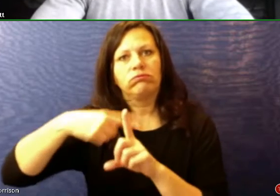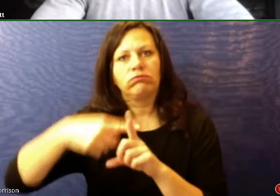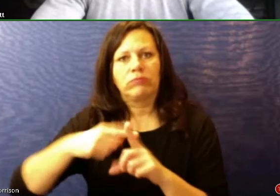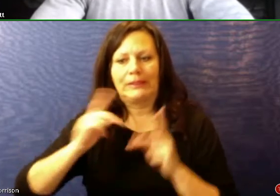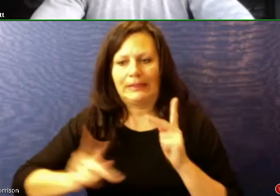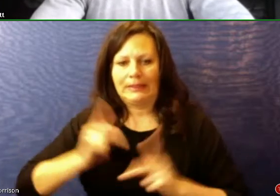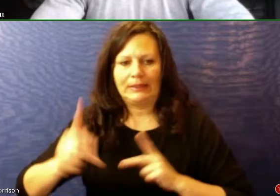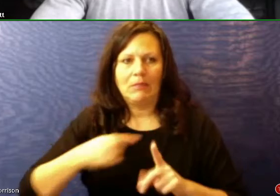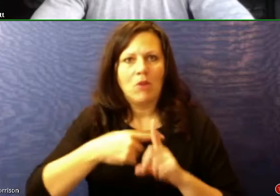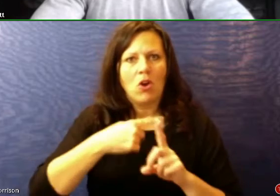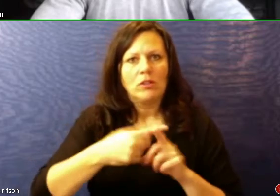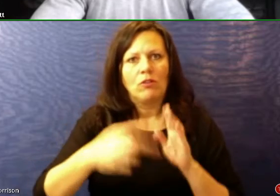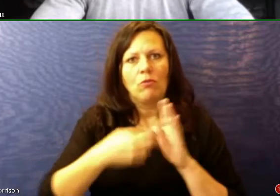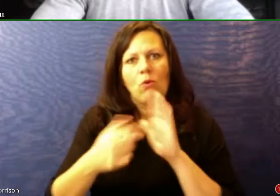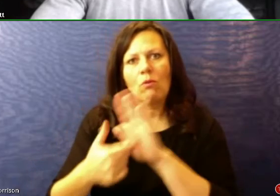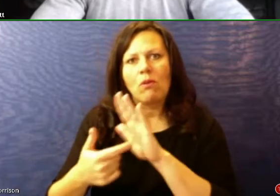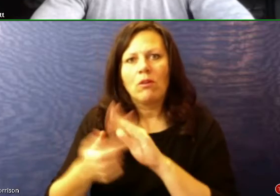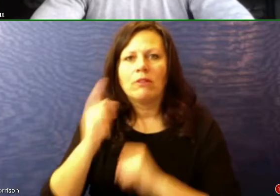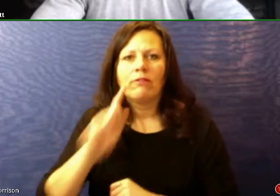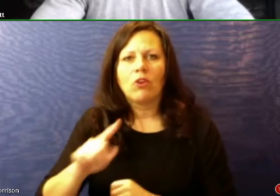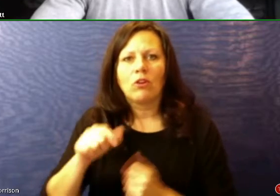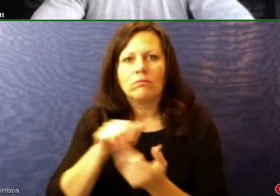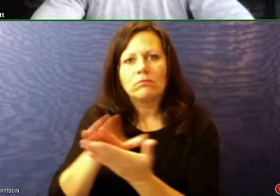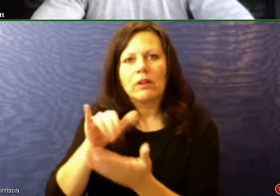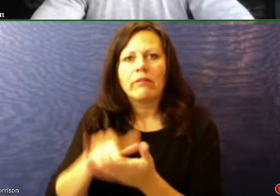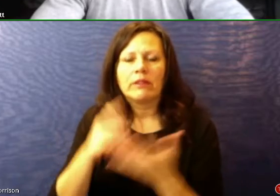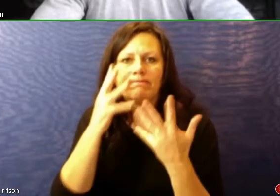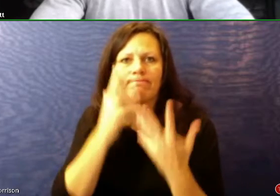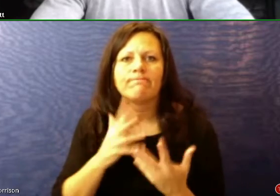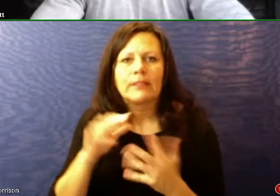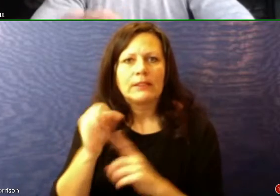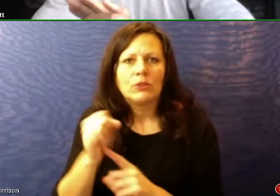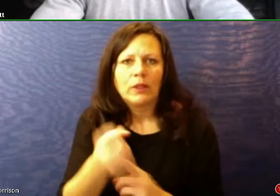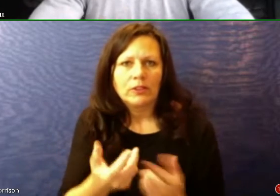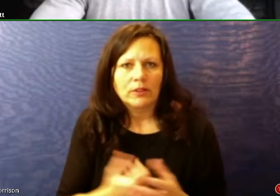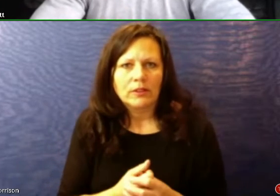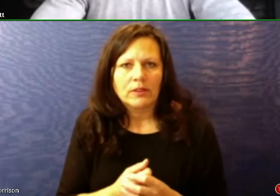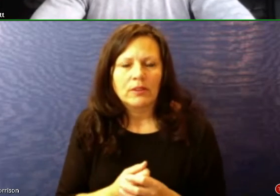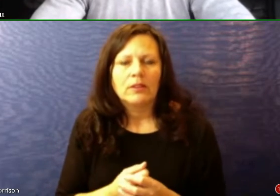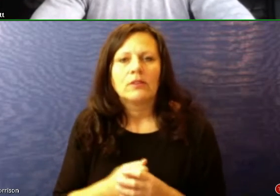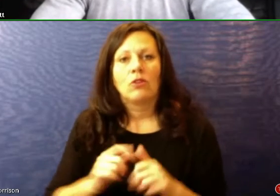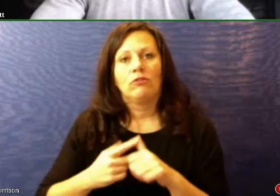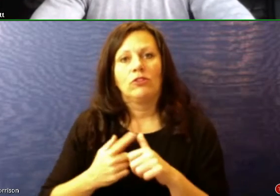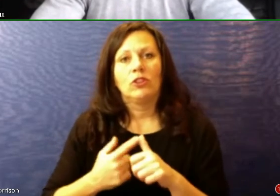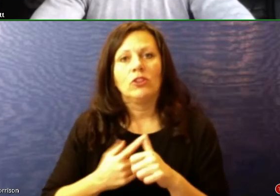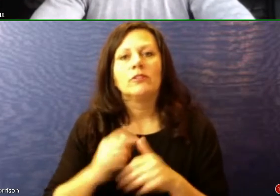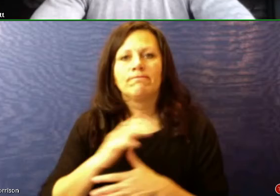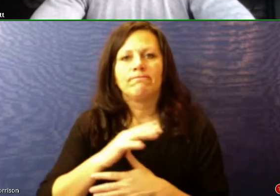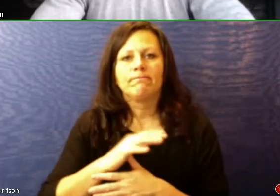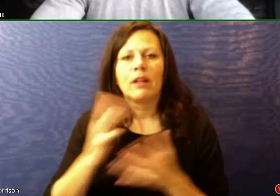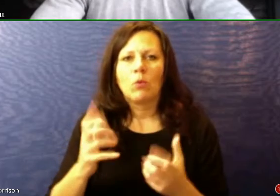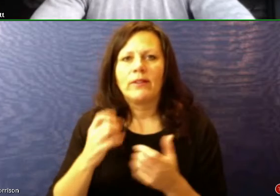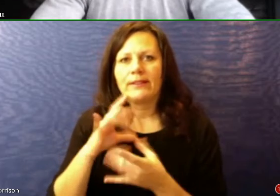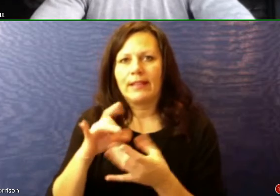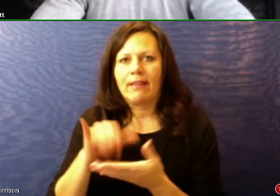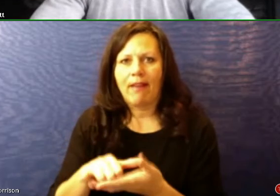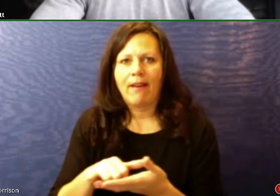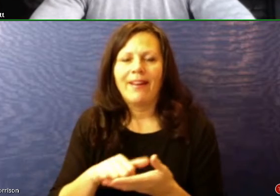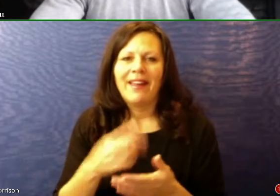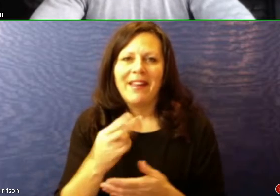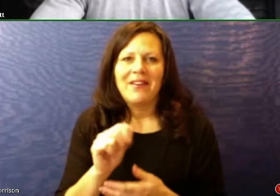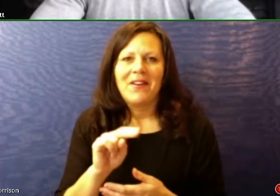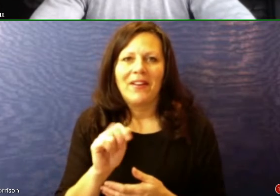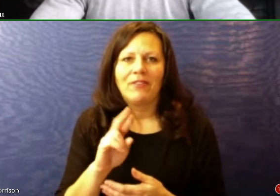role models to address these unfortunate situations. So, first and foremost, just wanted to say that. And Harna Ryan, it's always great to see